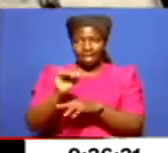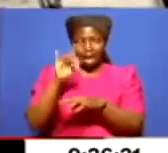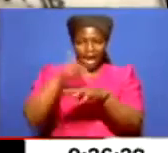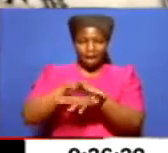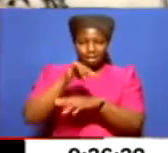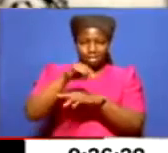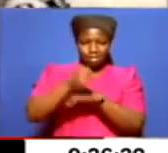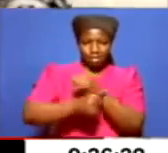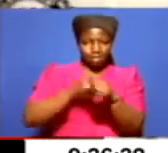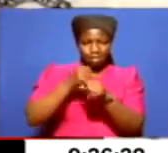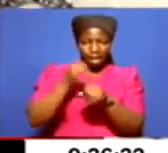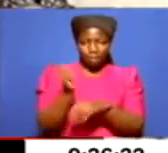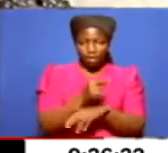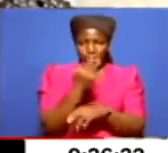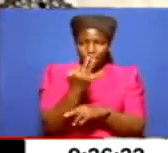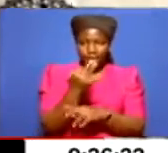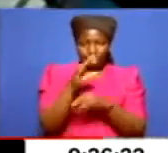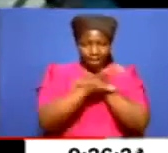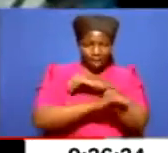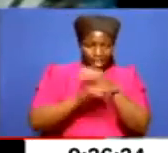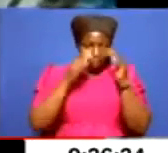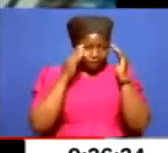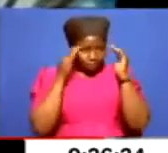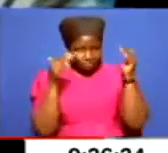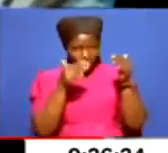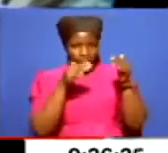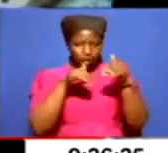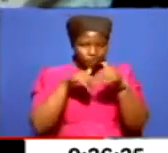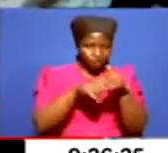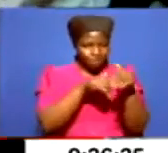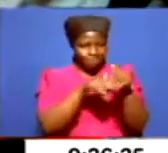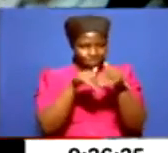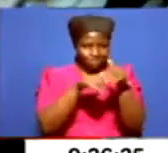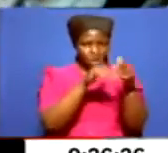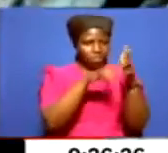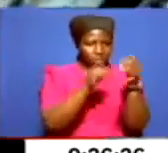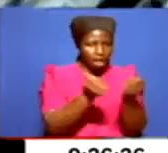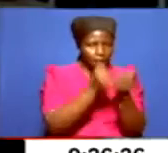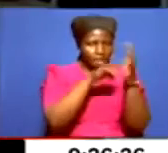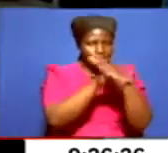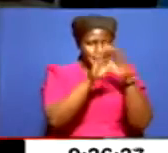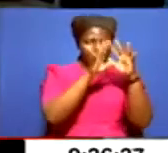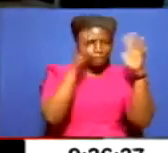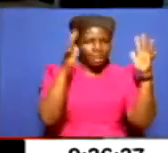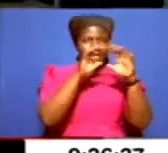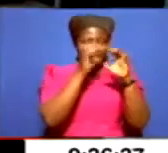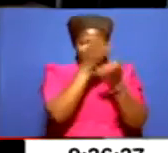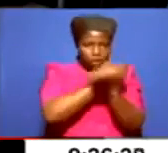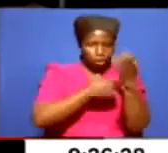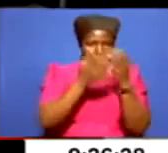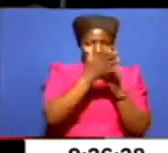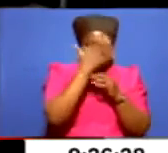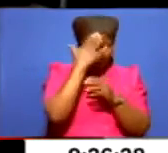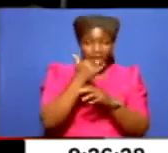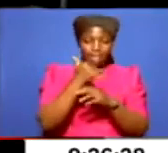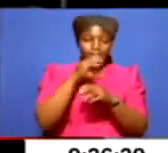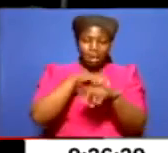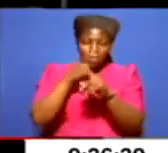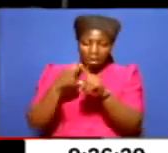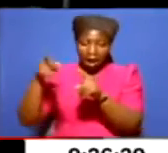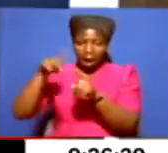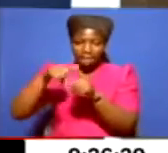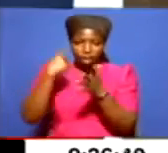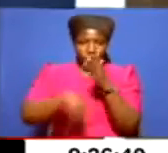countries are keen following the events in the largest economy globally, since increasing cost of borrowing in America